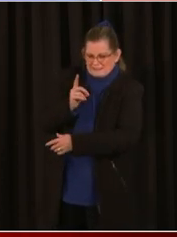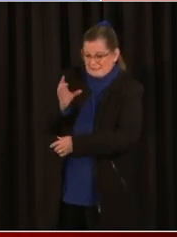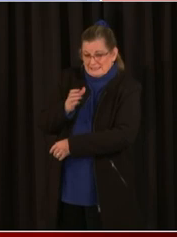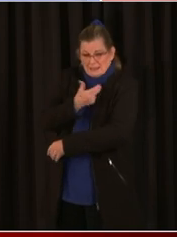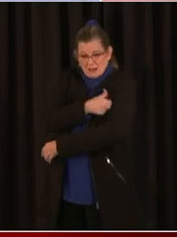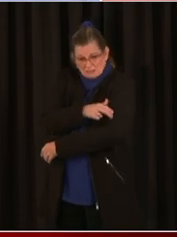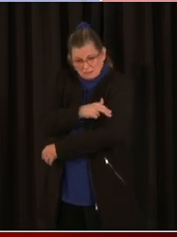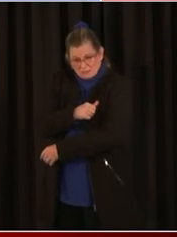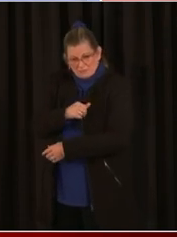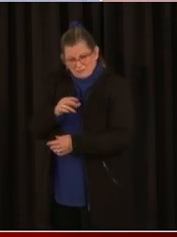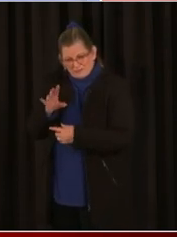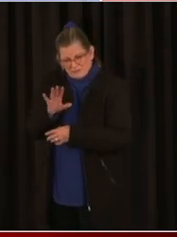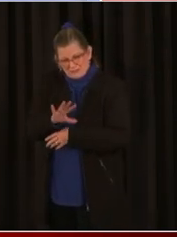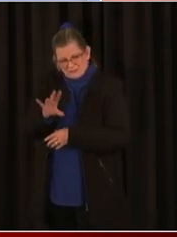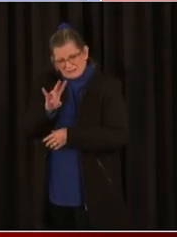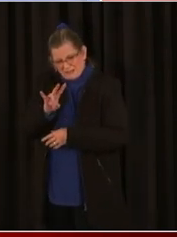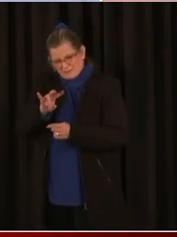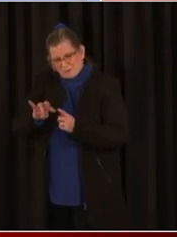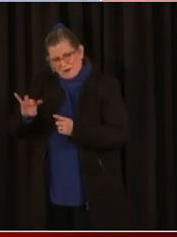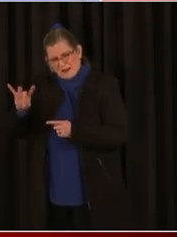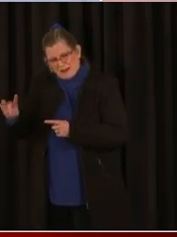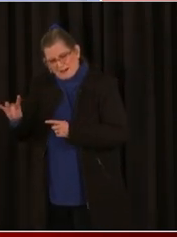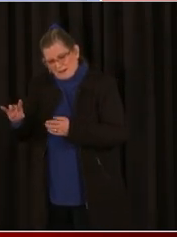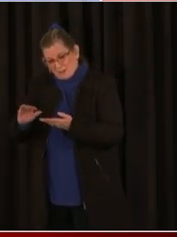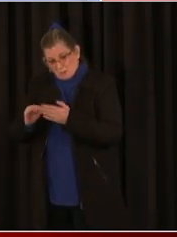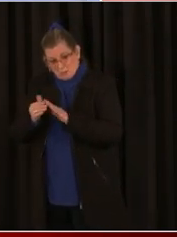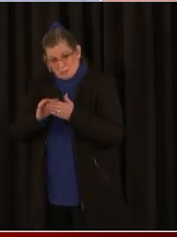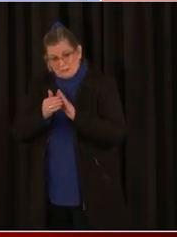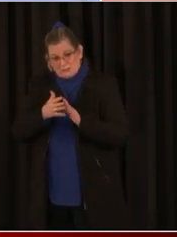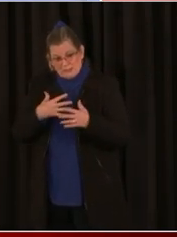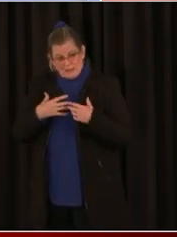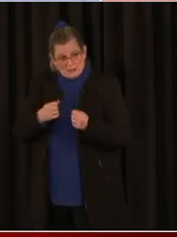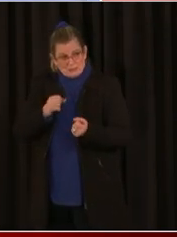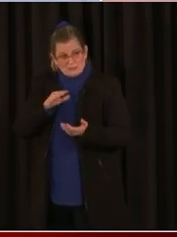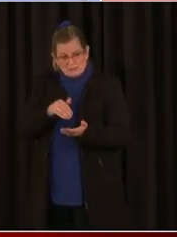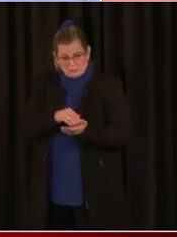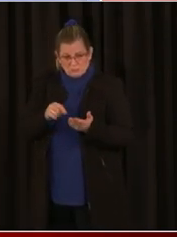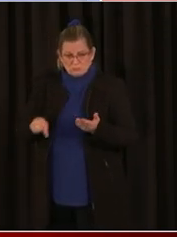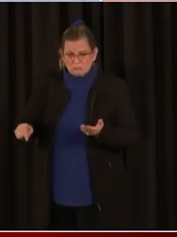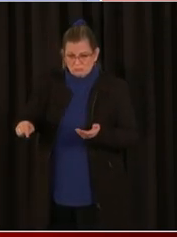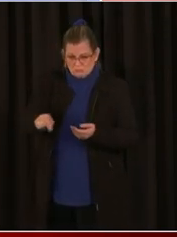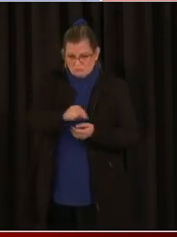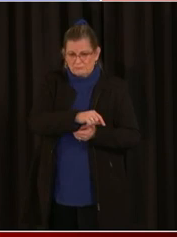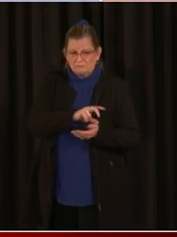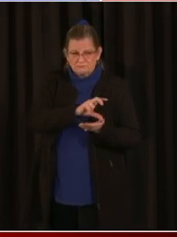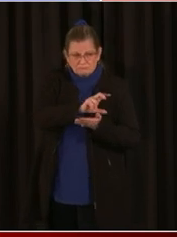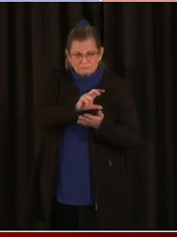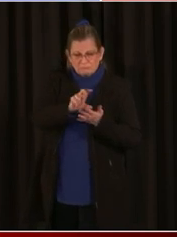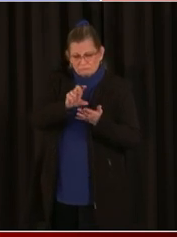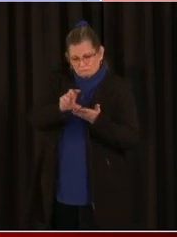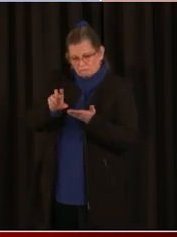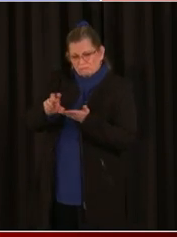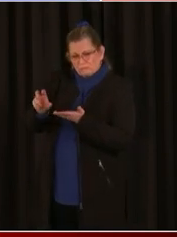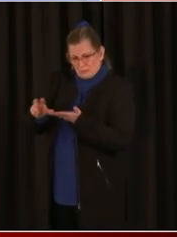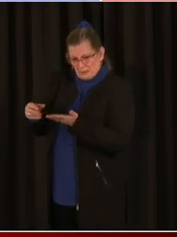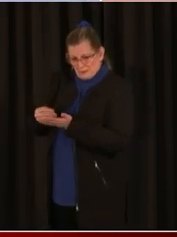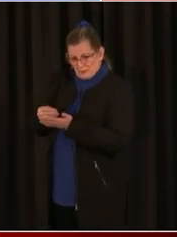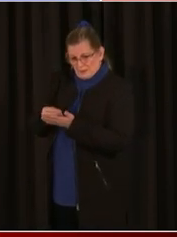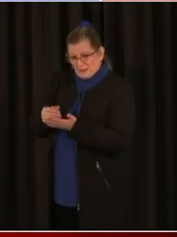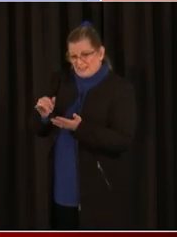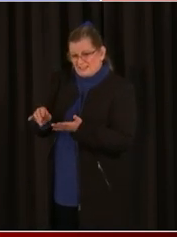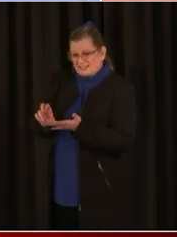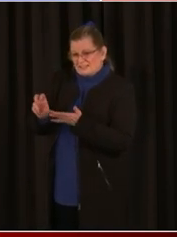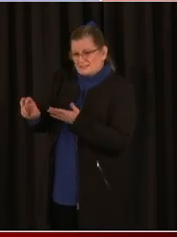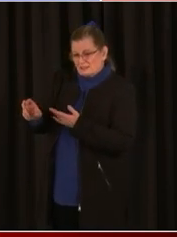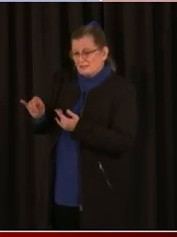about 7 or 8 community health centers or federally qualified health centers. That's another bucket. And then we allocate them to special initiatives